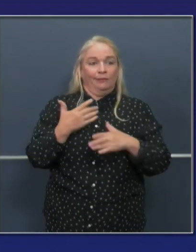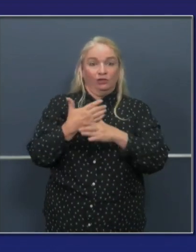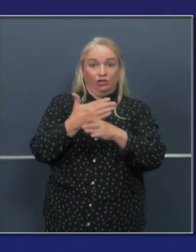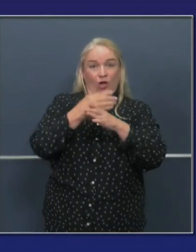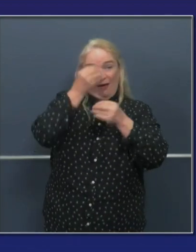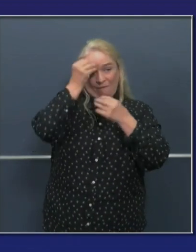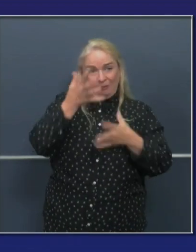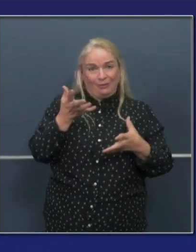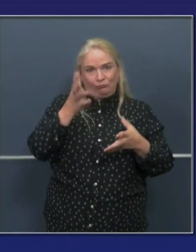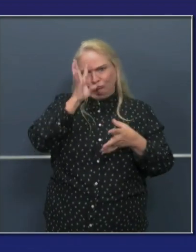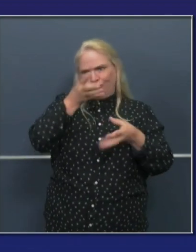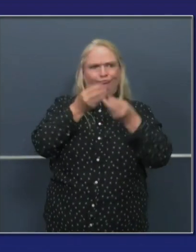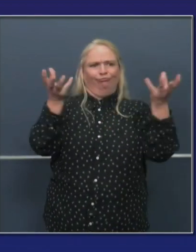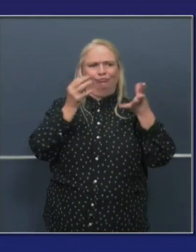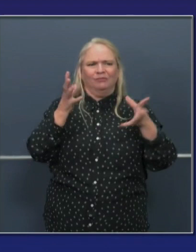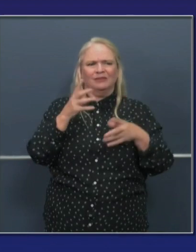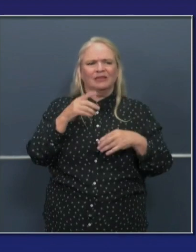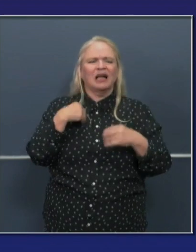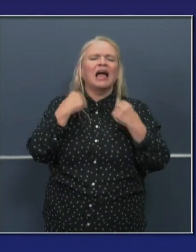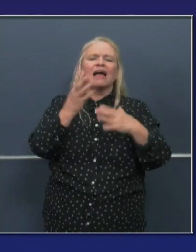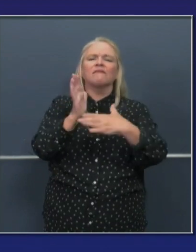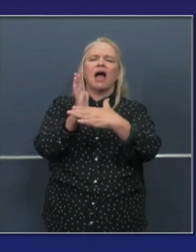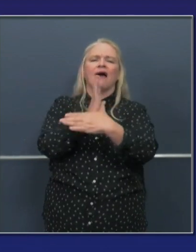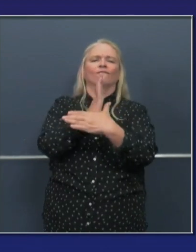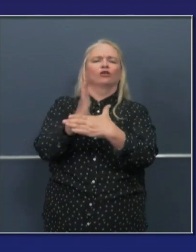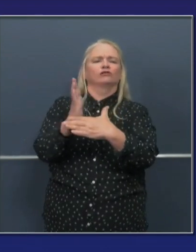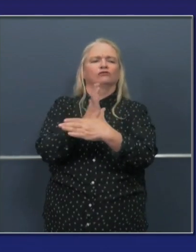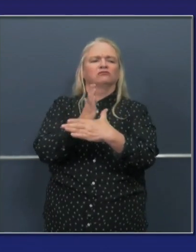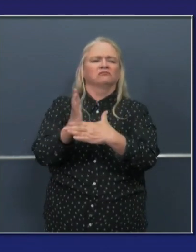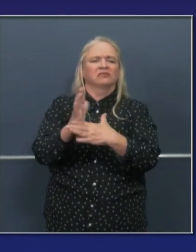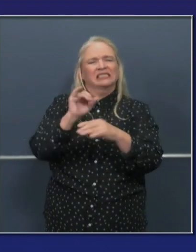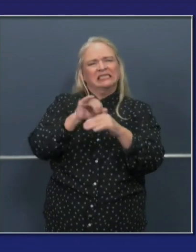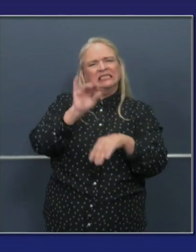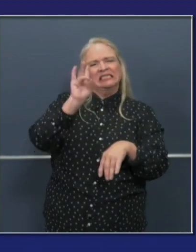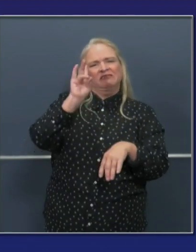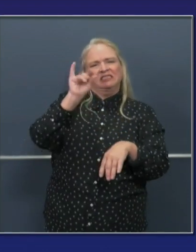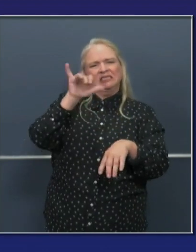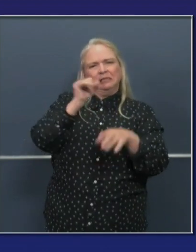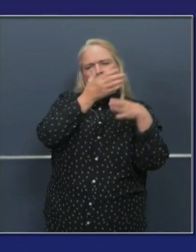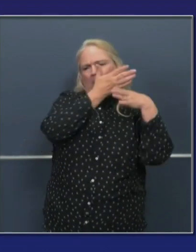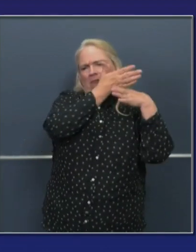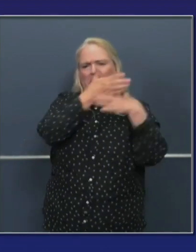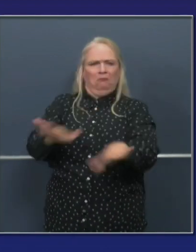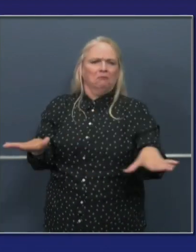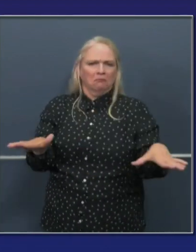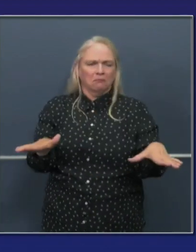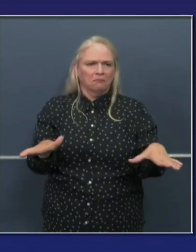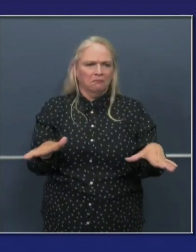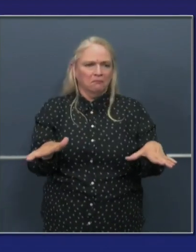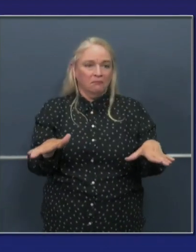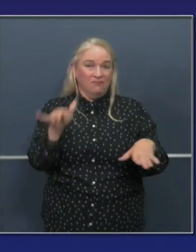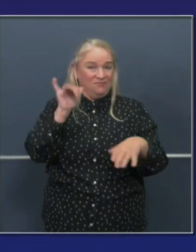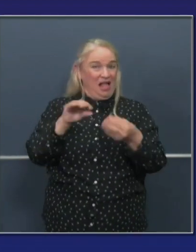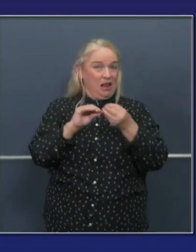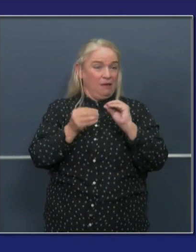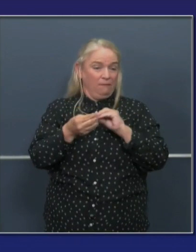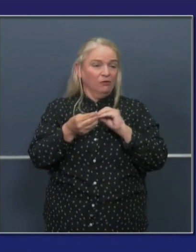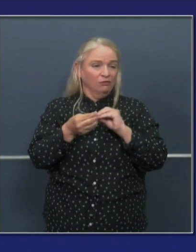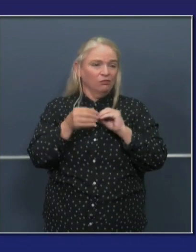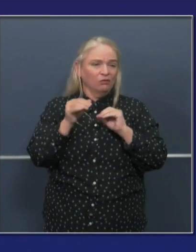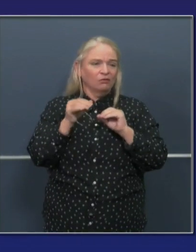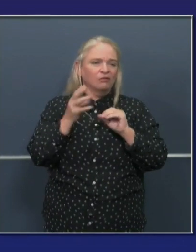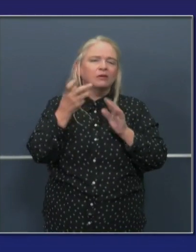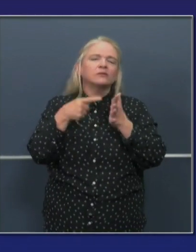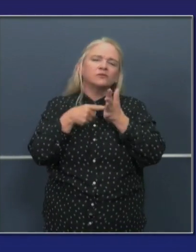7-day average. And you can see the 7-day average, and this number is reflective of that backlog, reflective